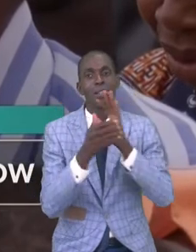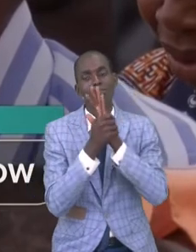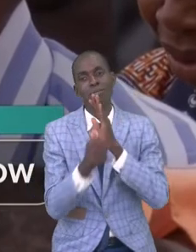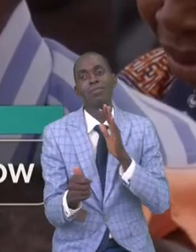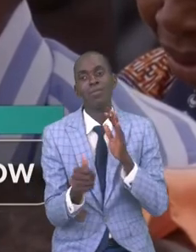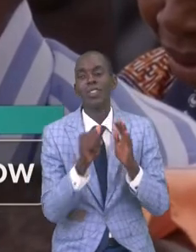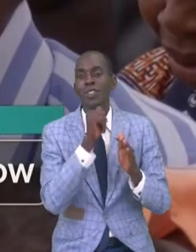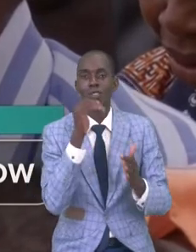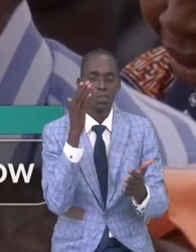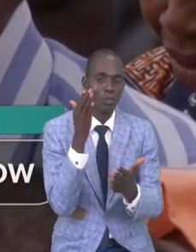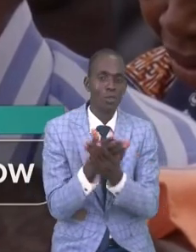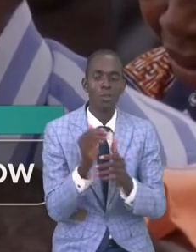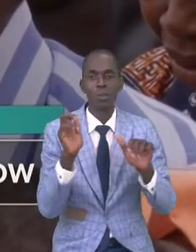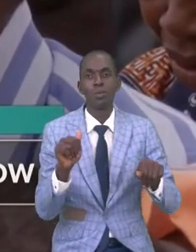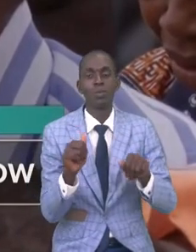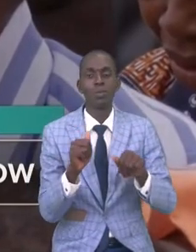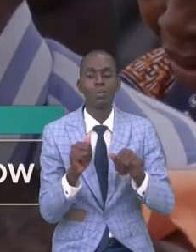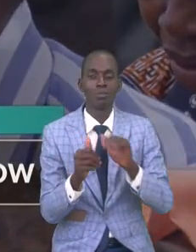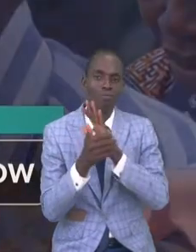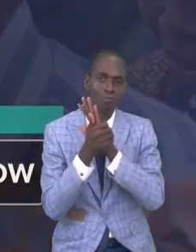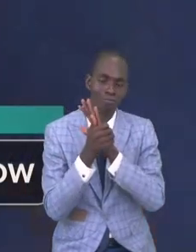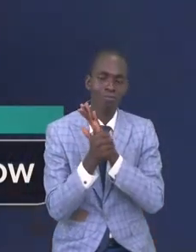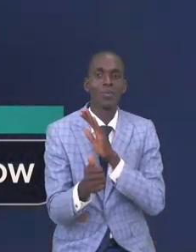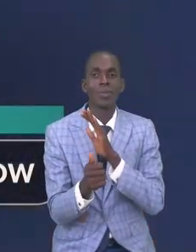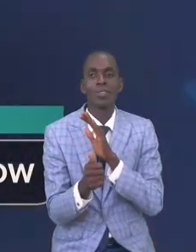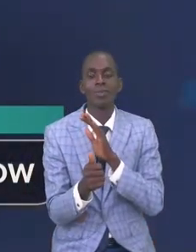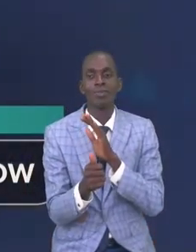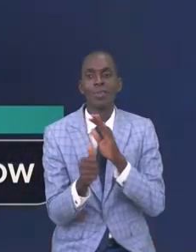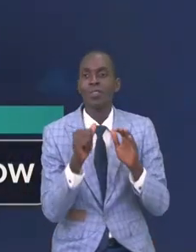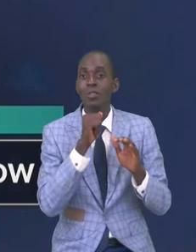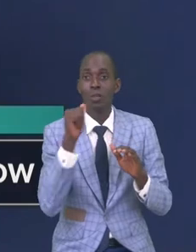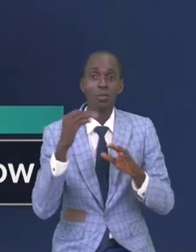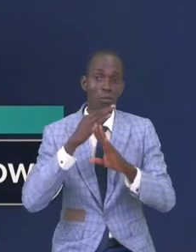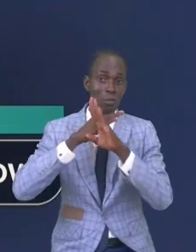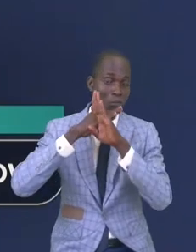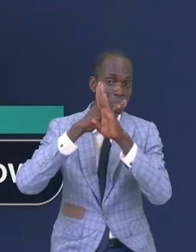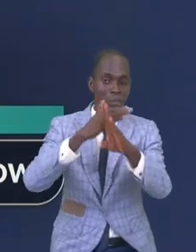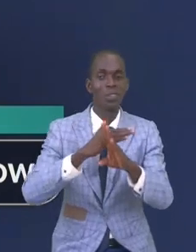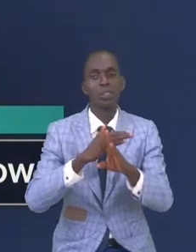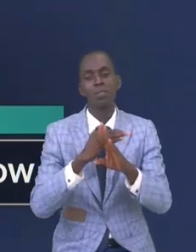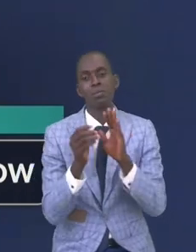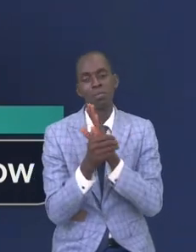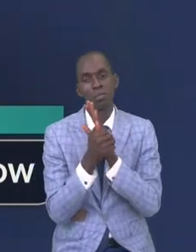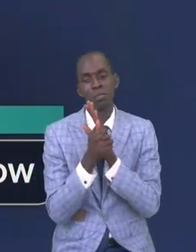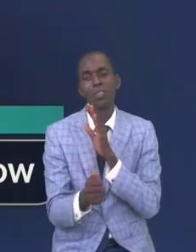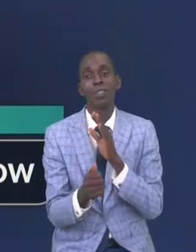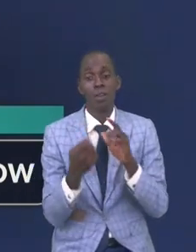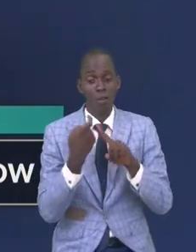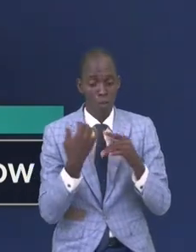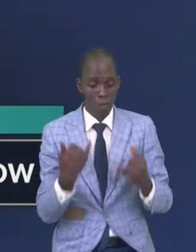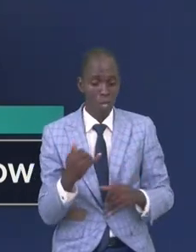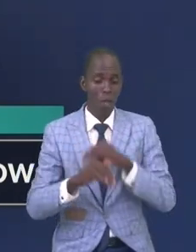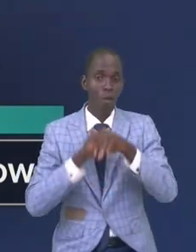unrestricted potential, unstoppable potential. And from today, as